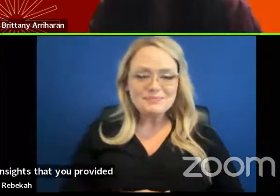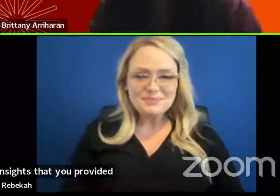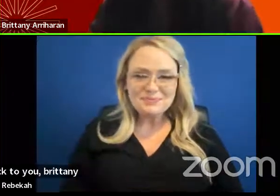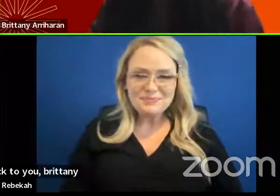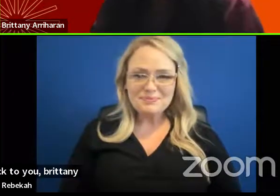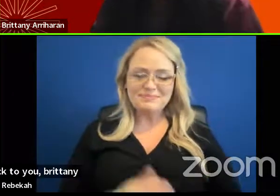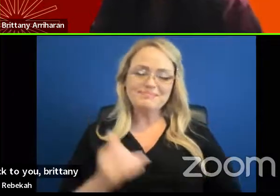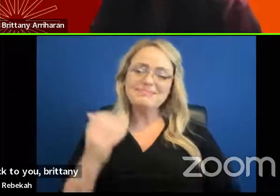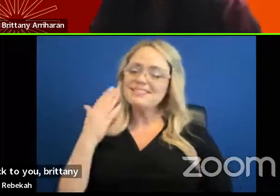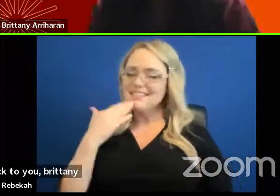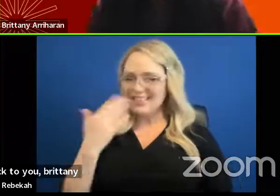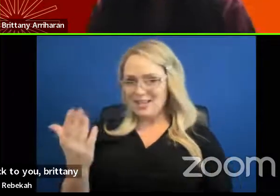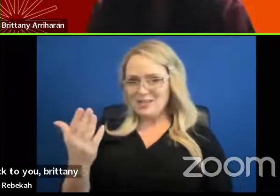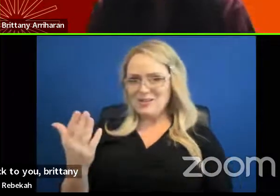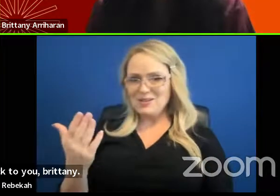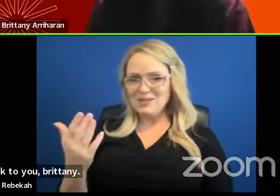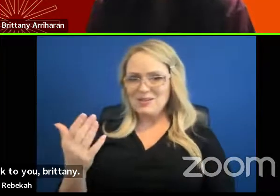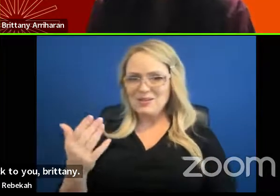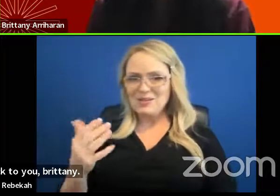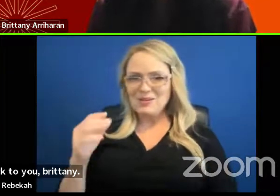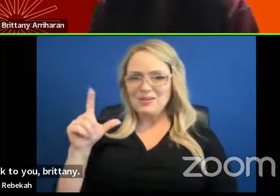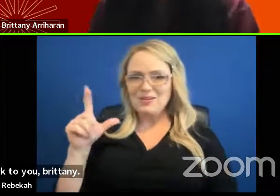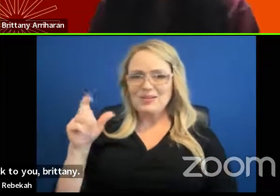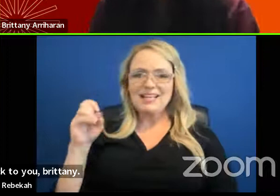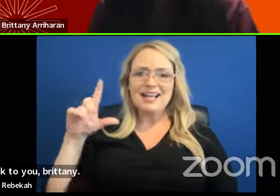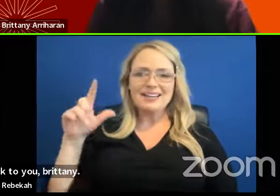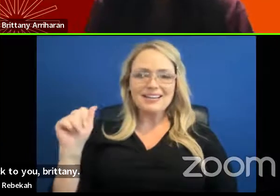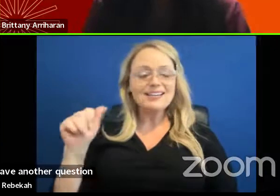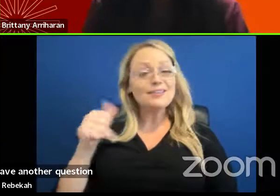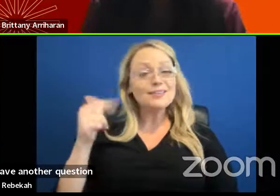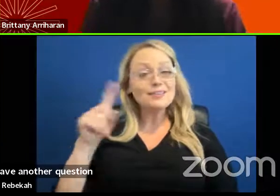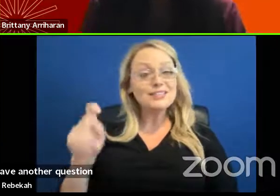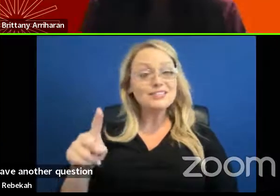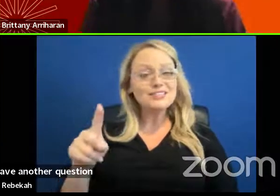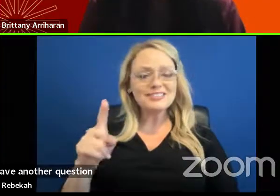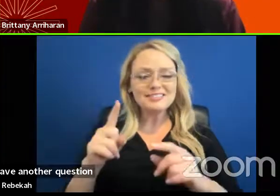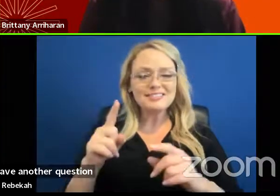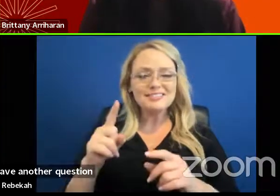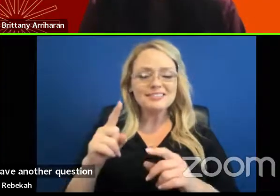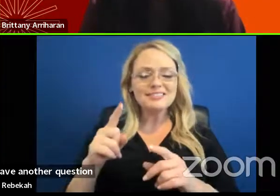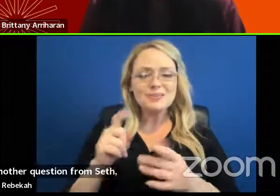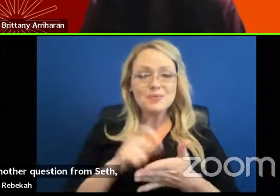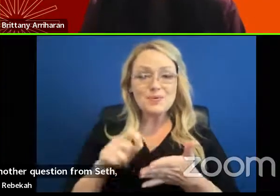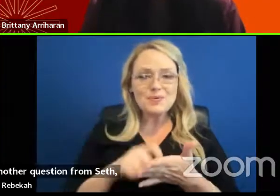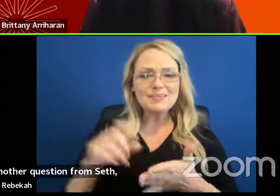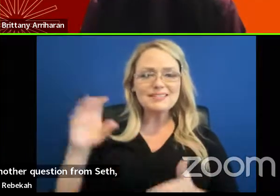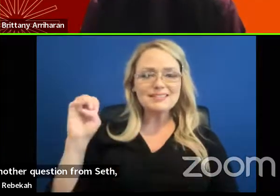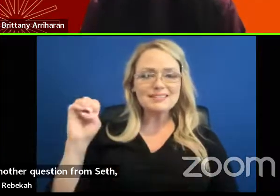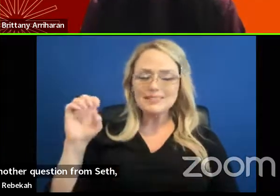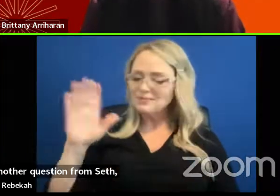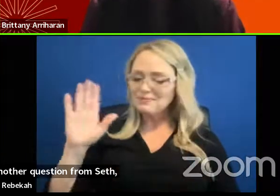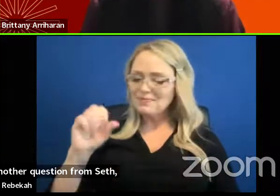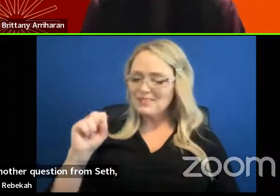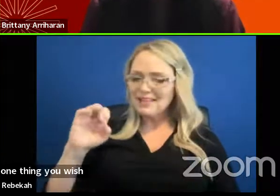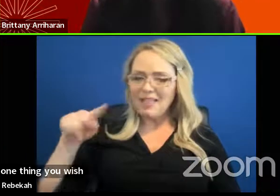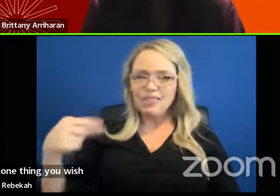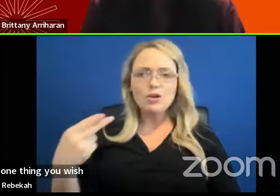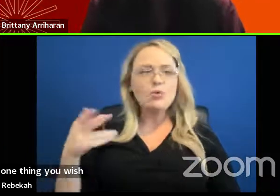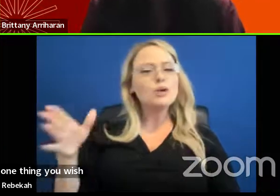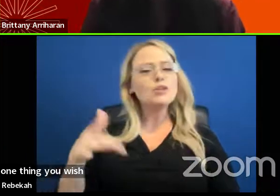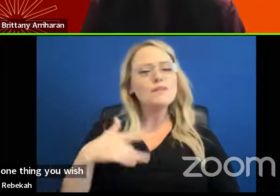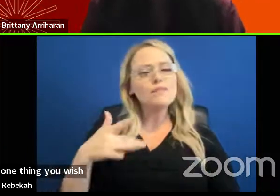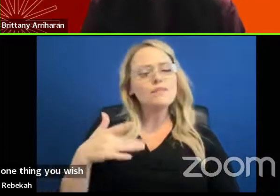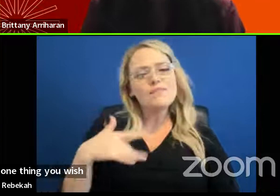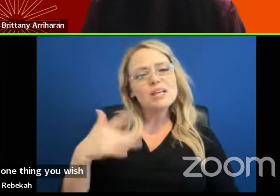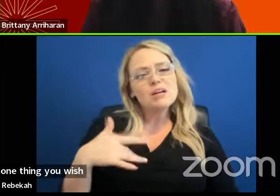Thanks, Leila. So we have another question from Seth, who asks, what is one thing you wish the average white person could do to